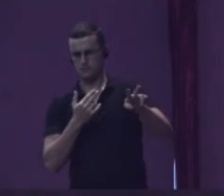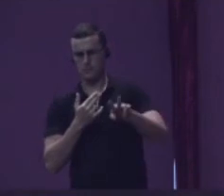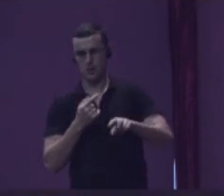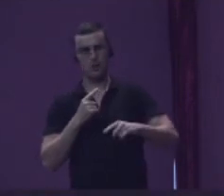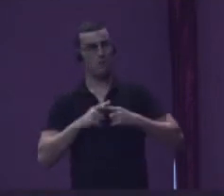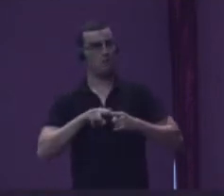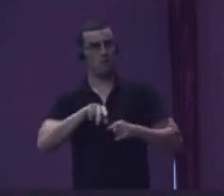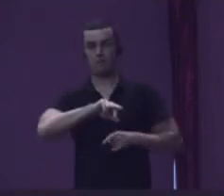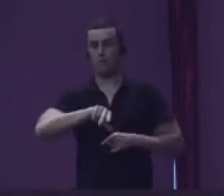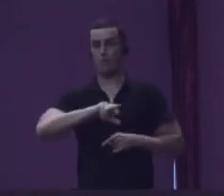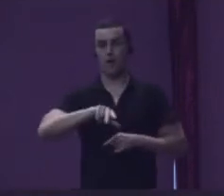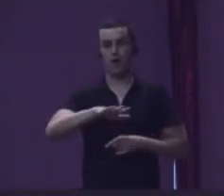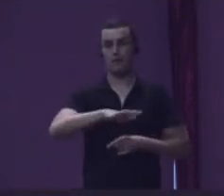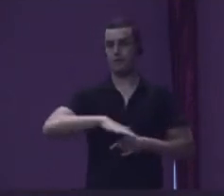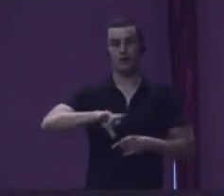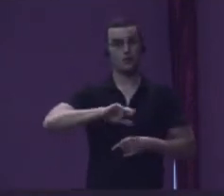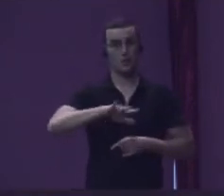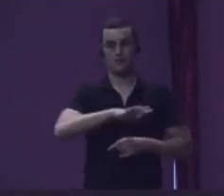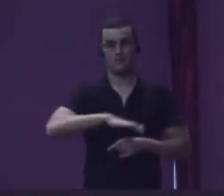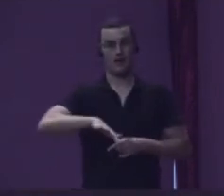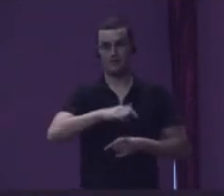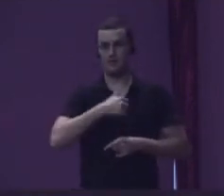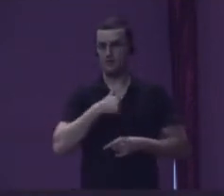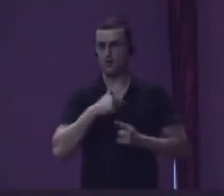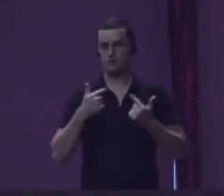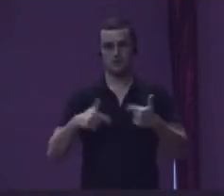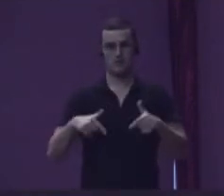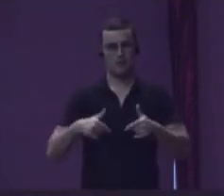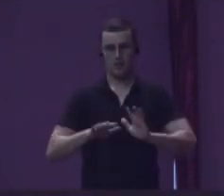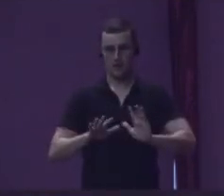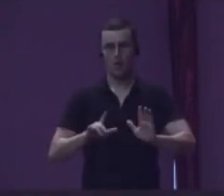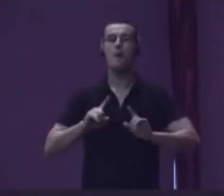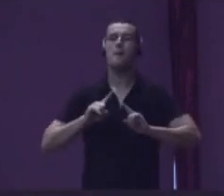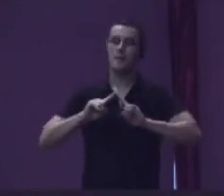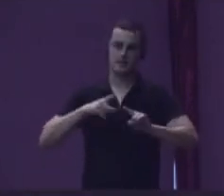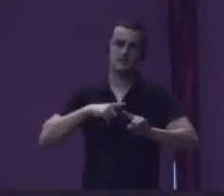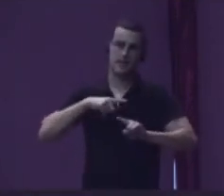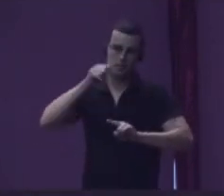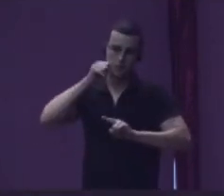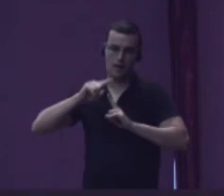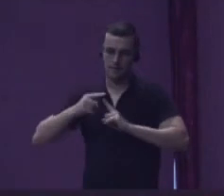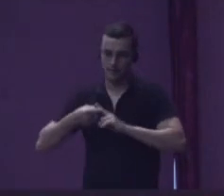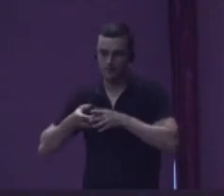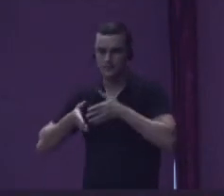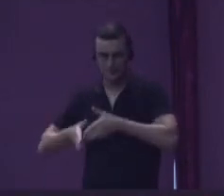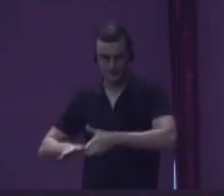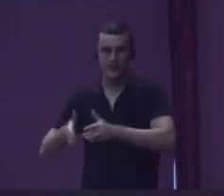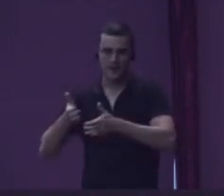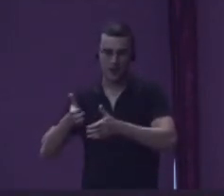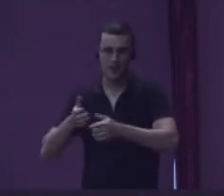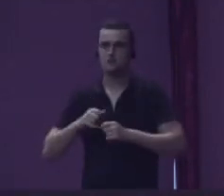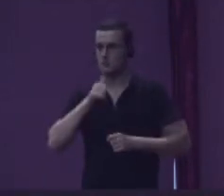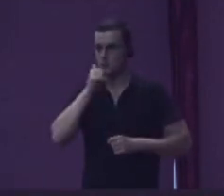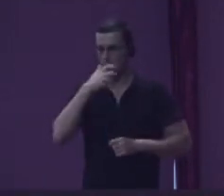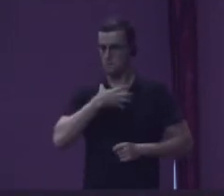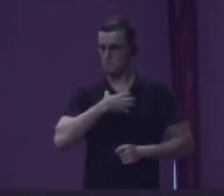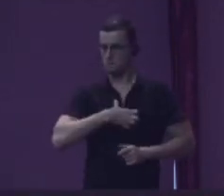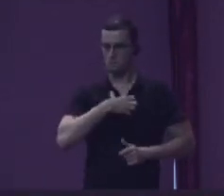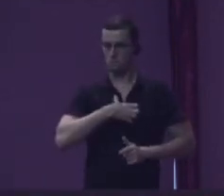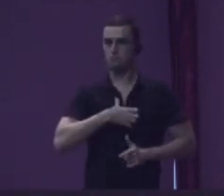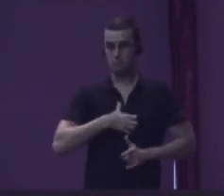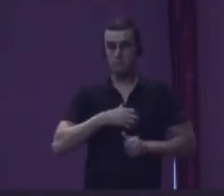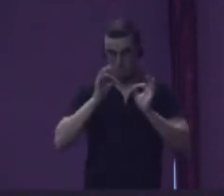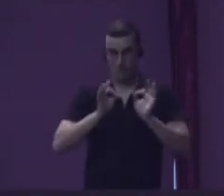clients, really was, as I said, perhaps the only one that really got defensive. And then someone else